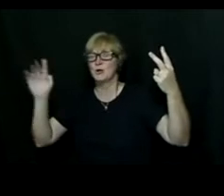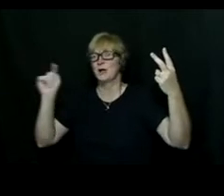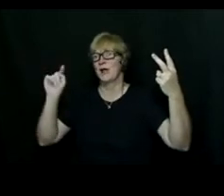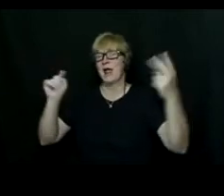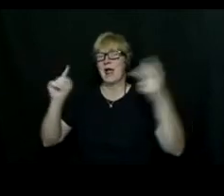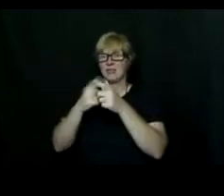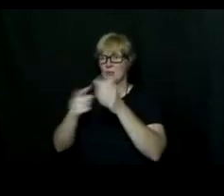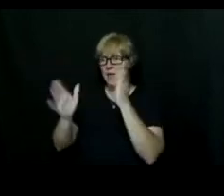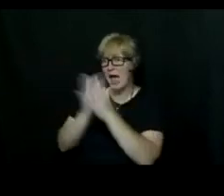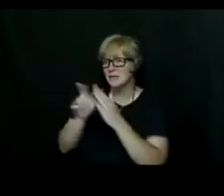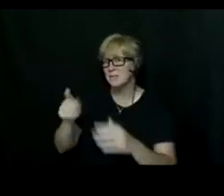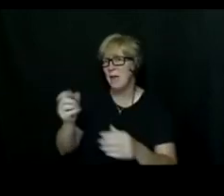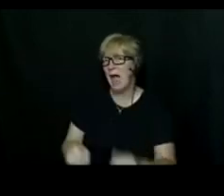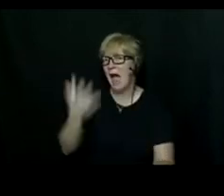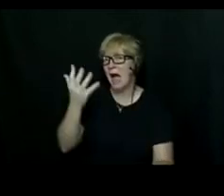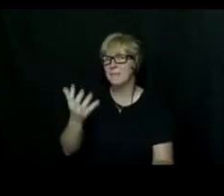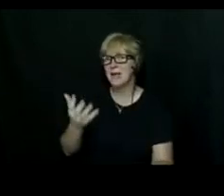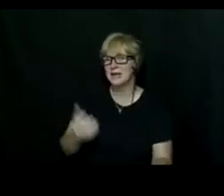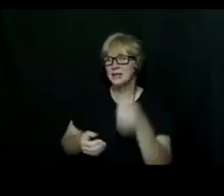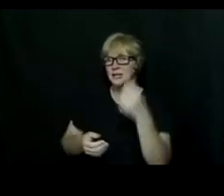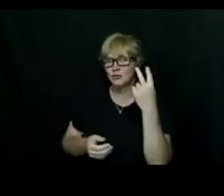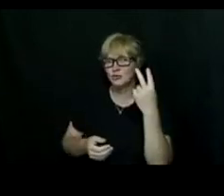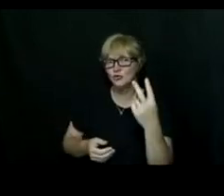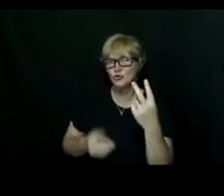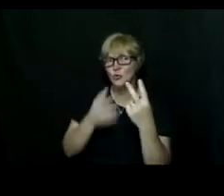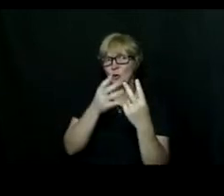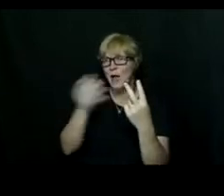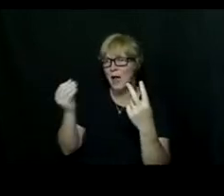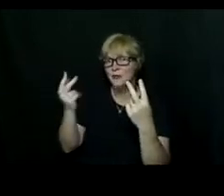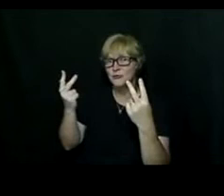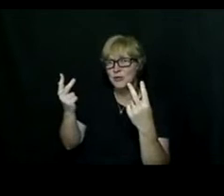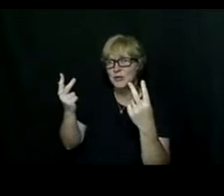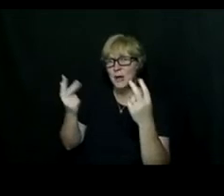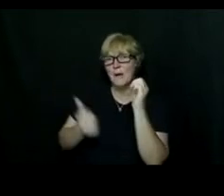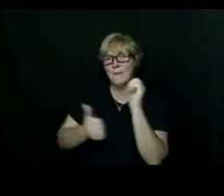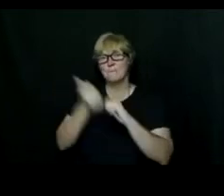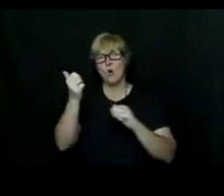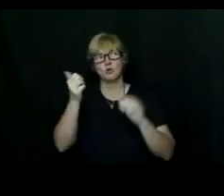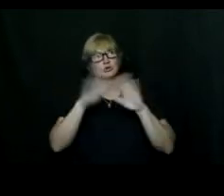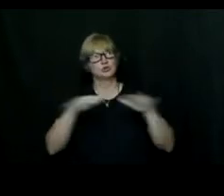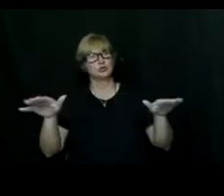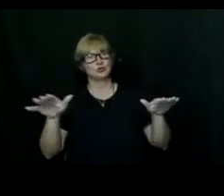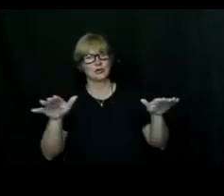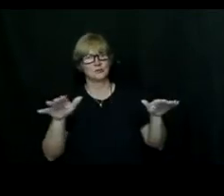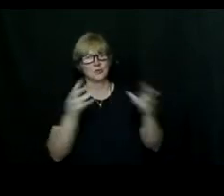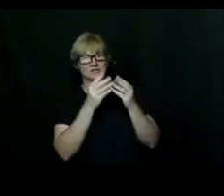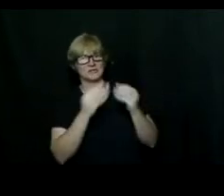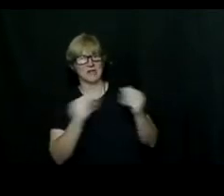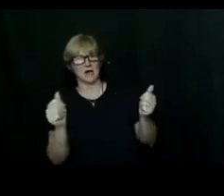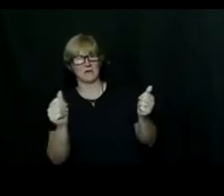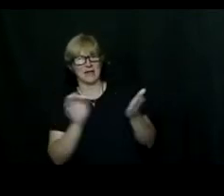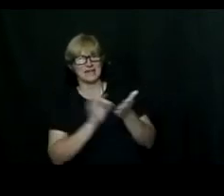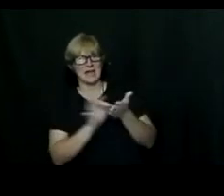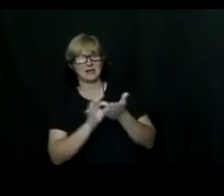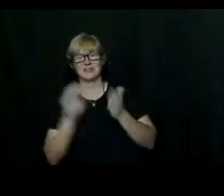were asked how many are 2 plus 3 balloons. Most children solved this via counting. I have to say that in advanced,